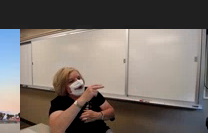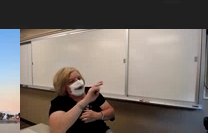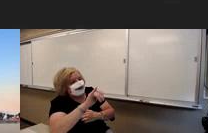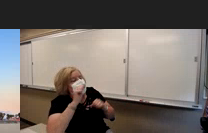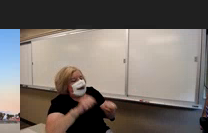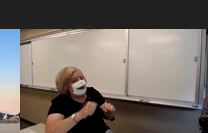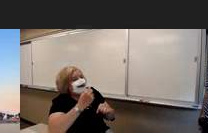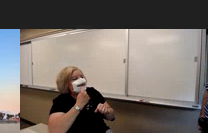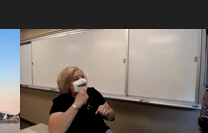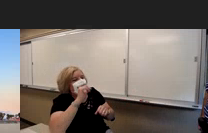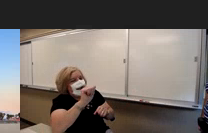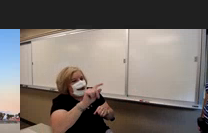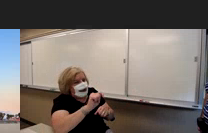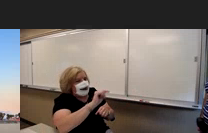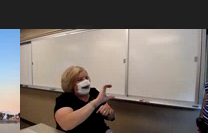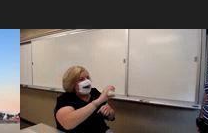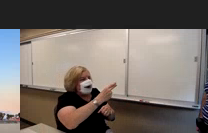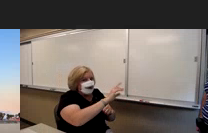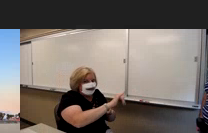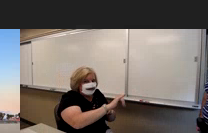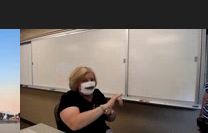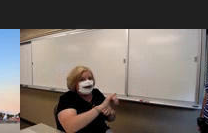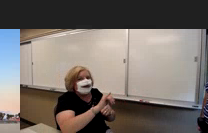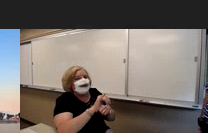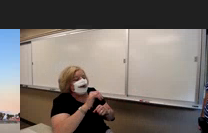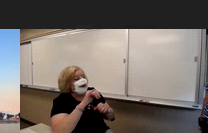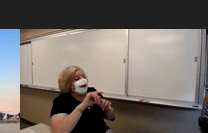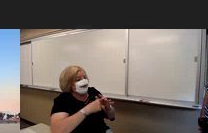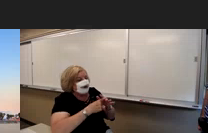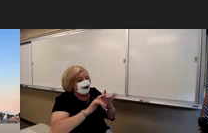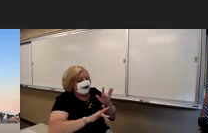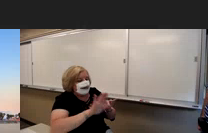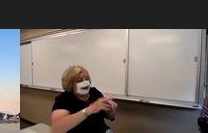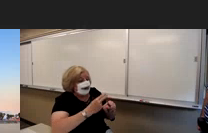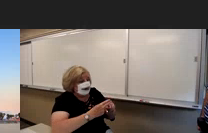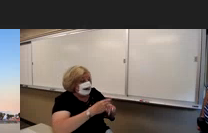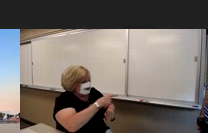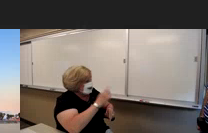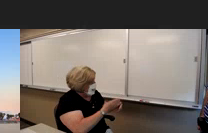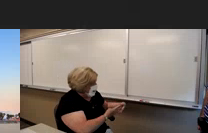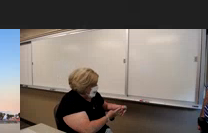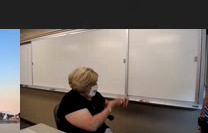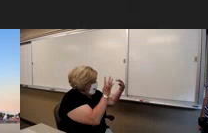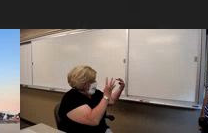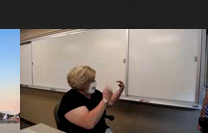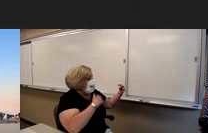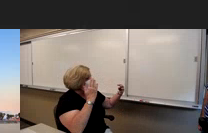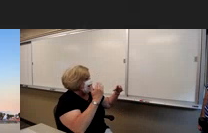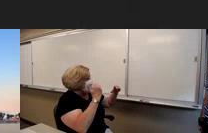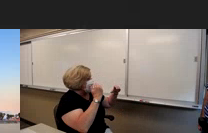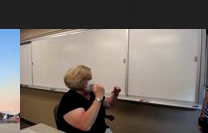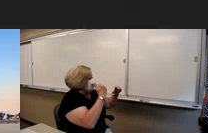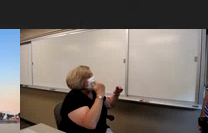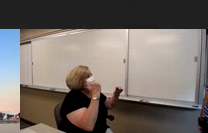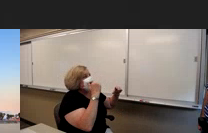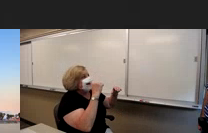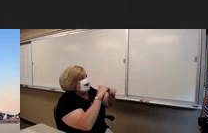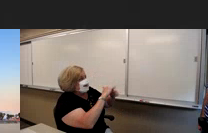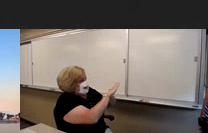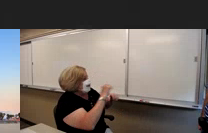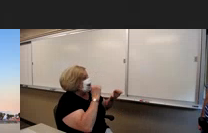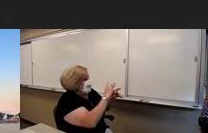do @Christy. And when I start typing her name, she's going to pull up. And then I could send her a message and she would instantly get a